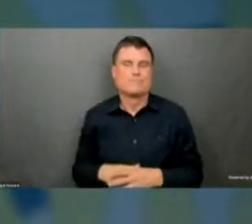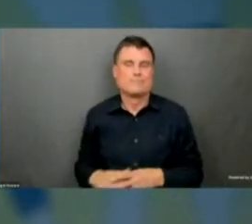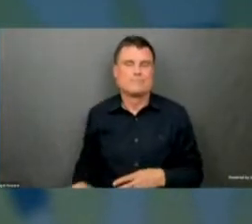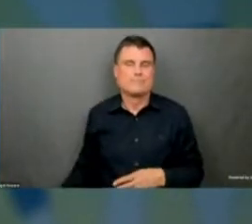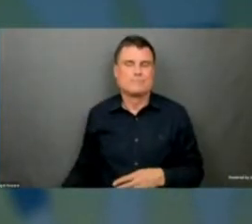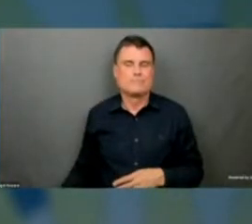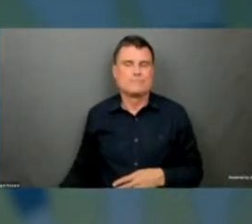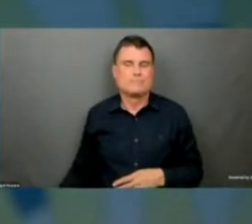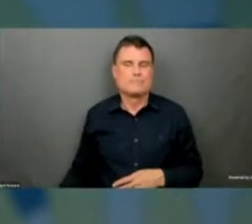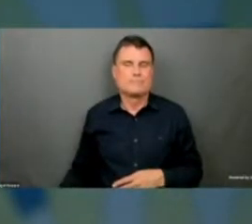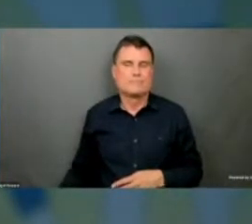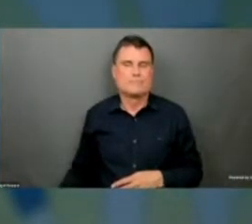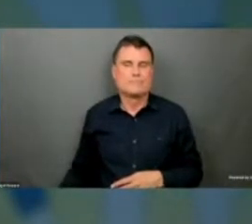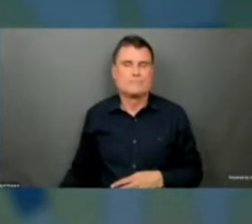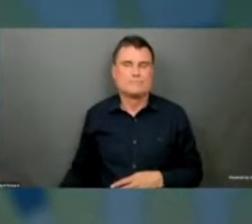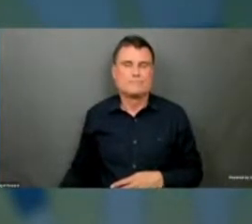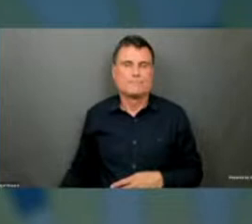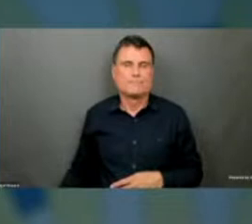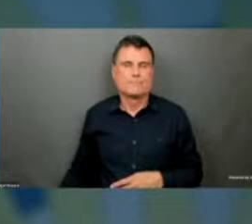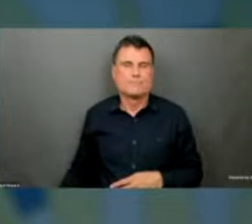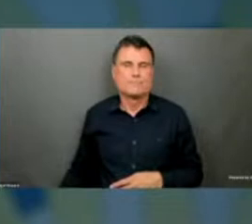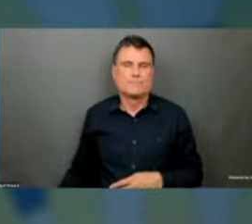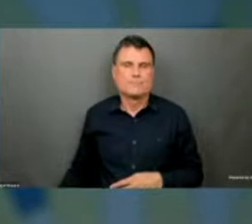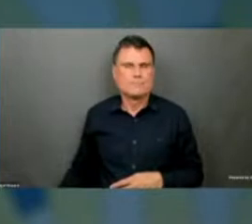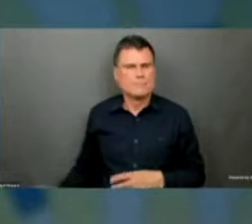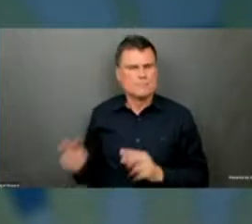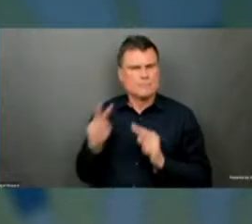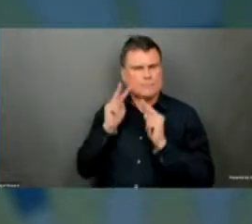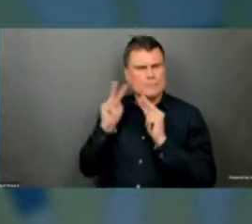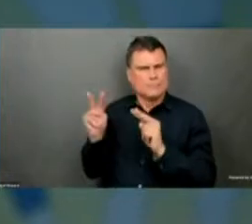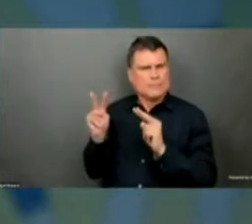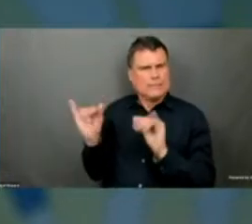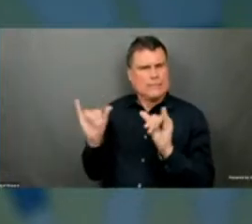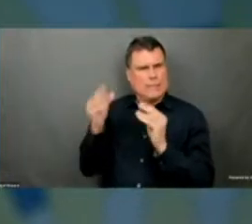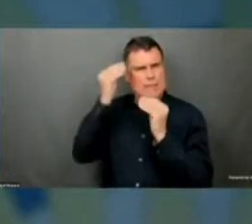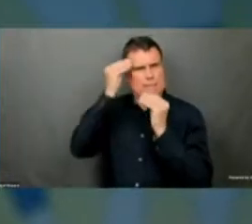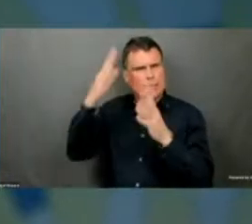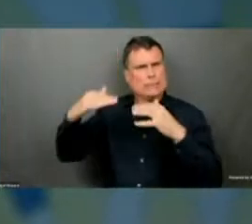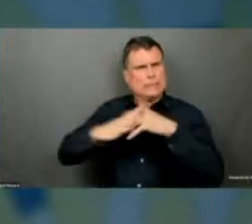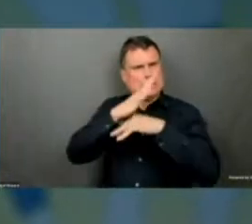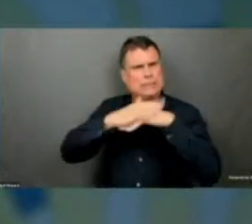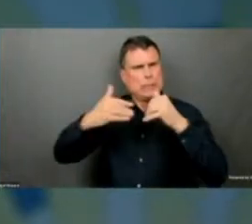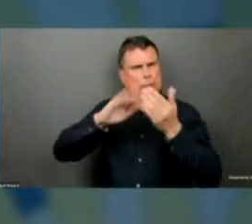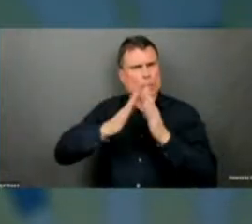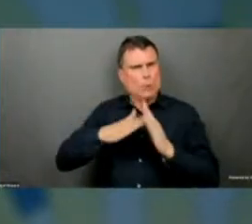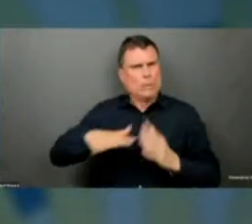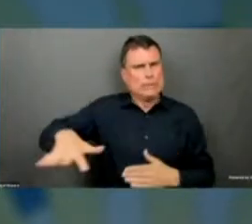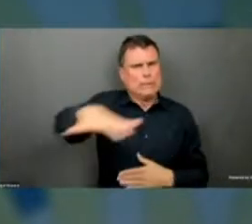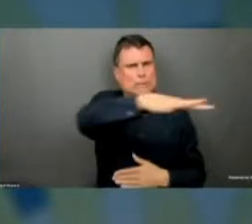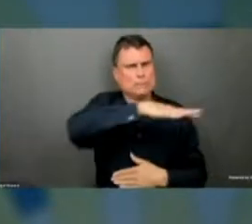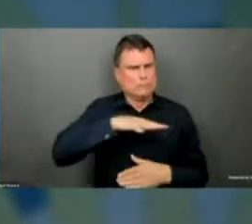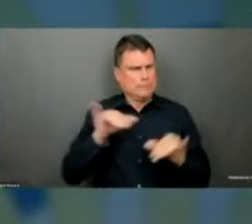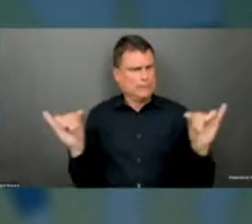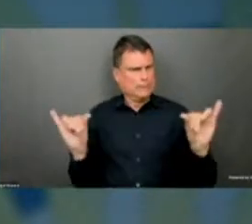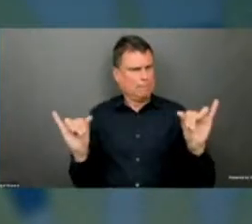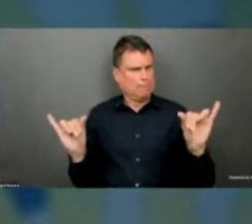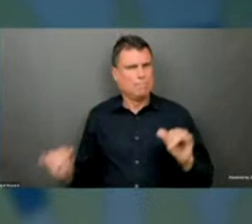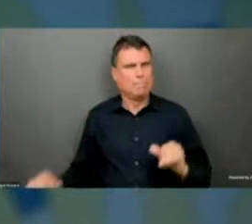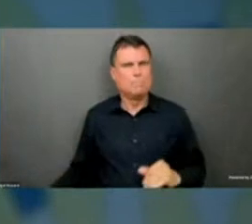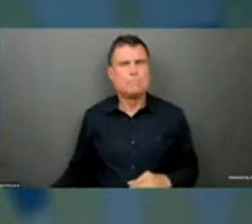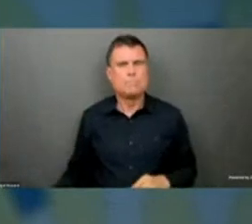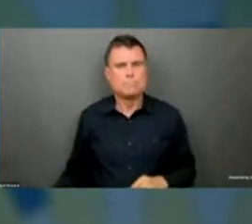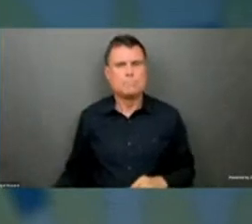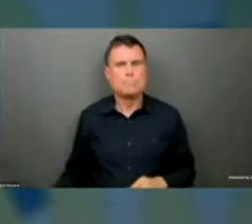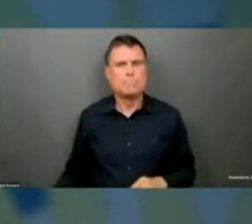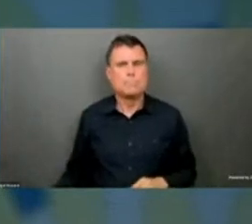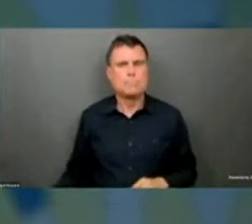that comes from the First Nations Health Authority, who, as we know, have been following the COVID outbreaks and vaccination